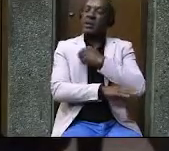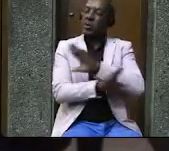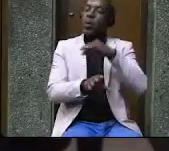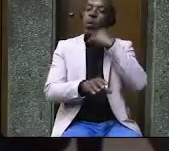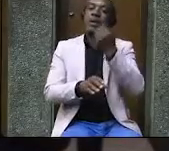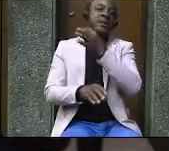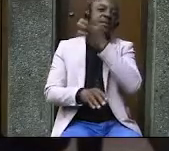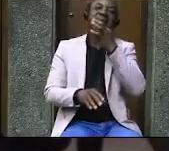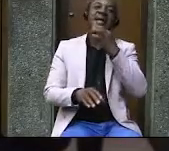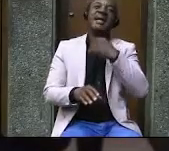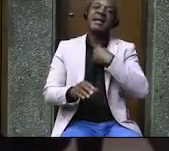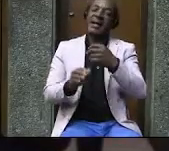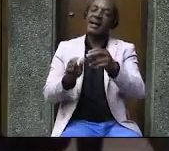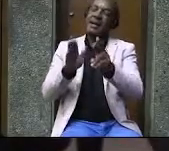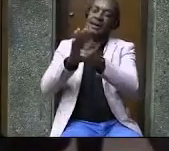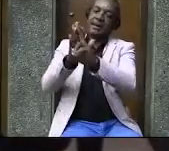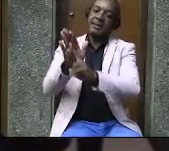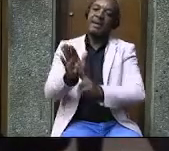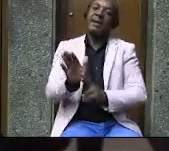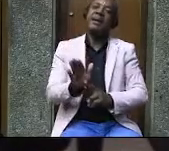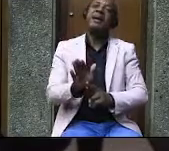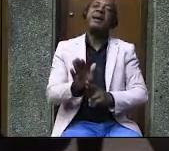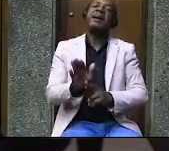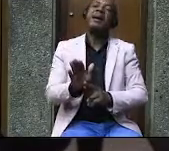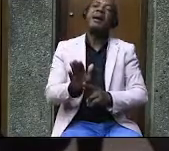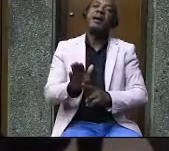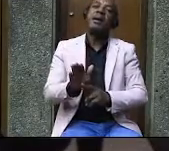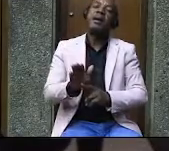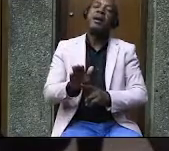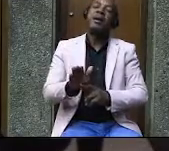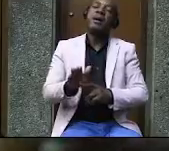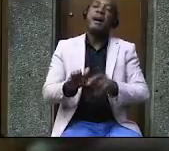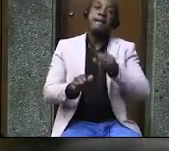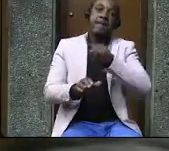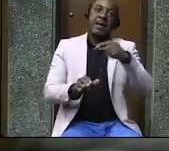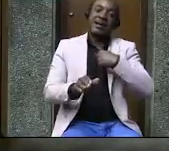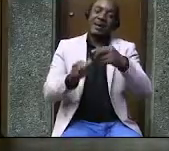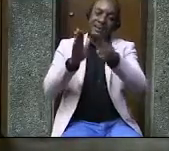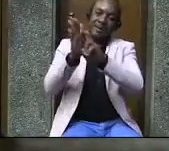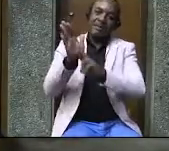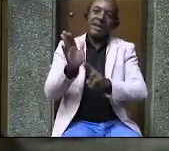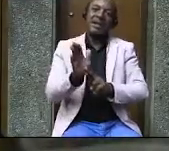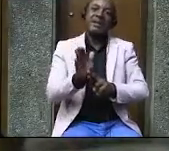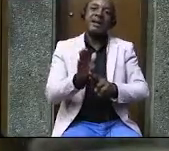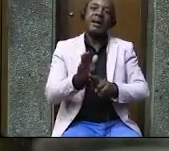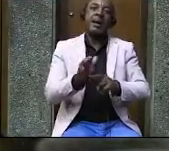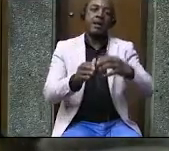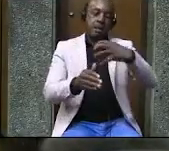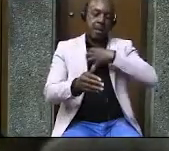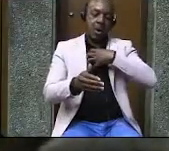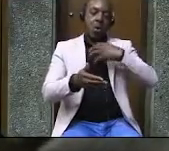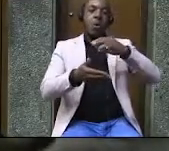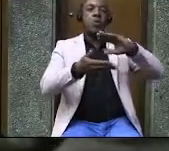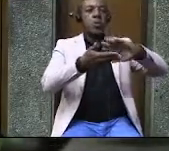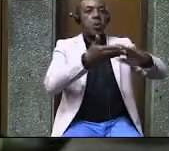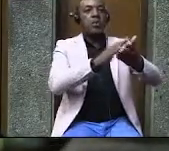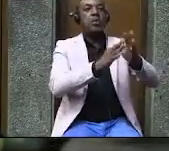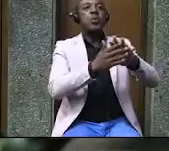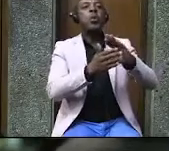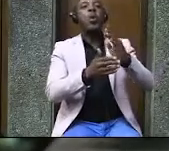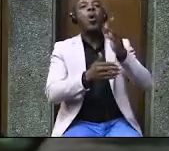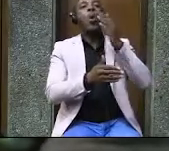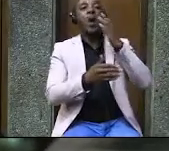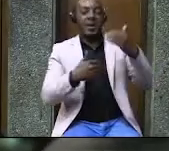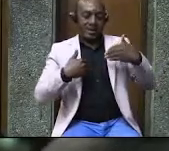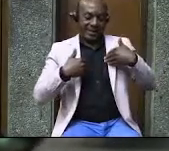representer setjhaba sa Rantsho. Re tsale ka monana ka hore When how fanwa ka di presentation, it